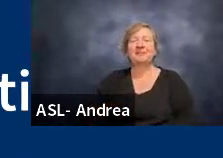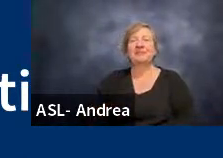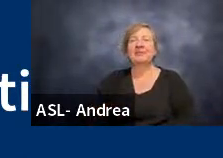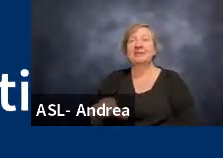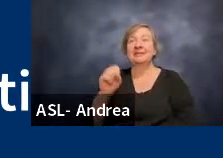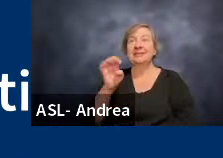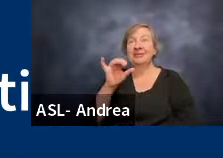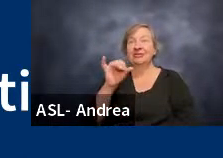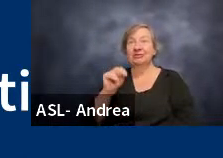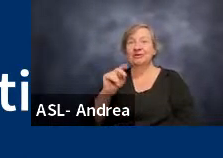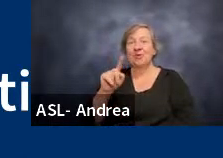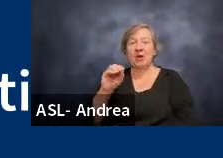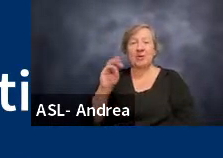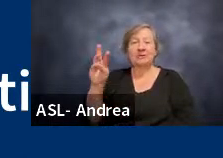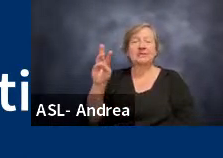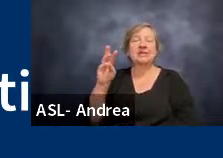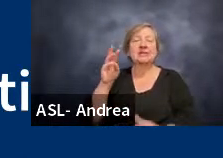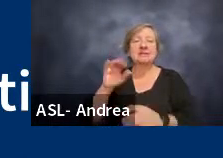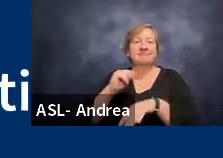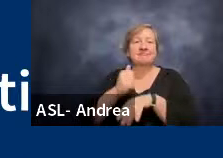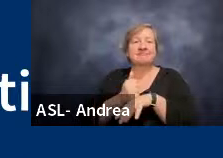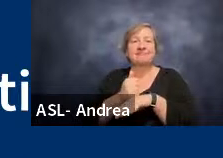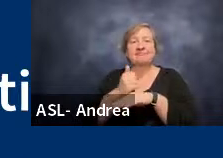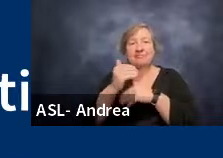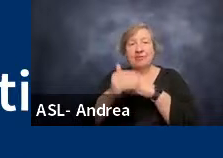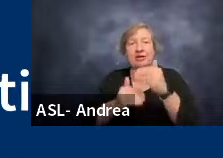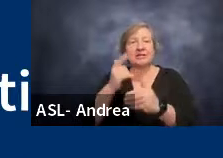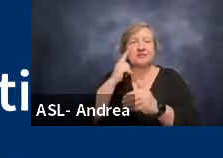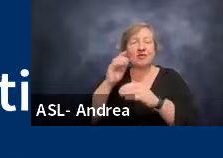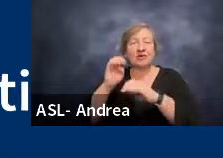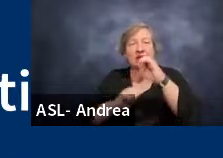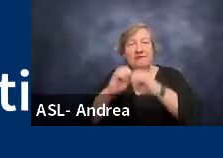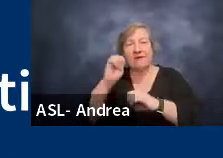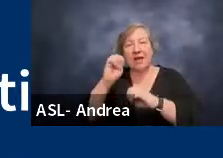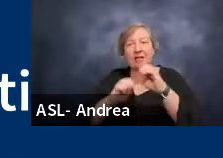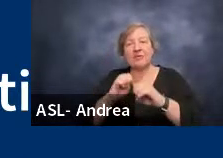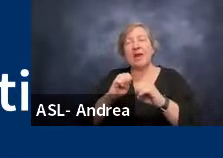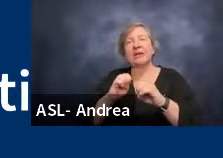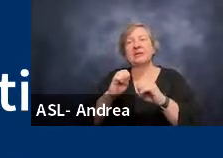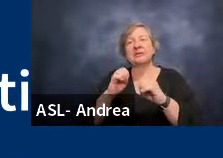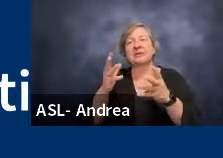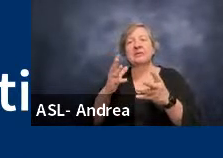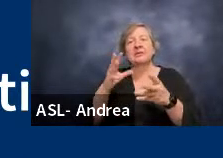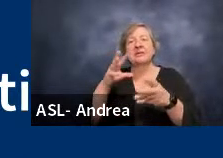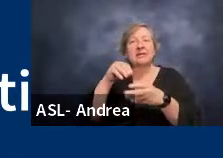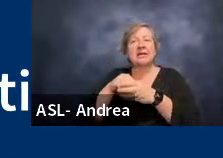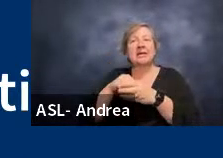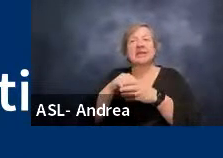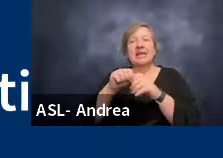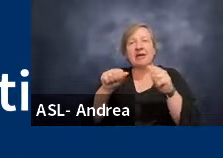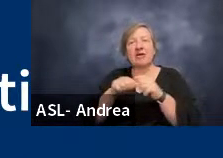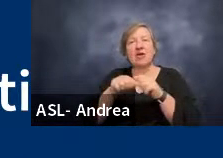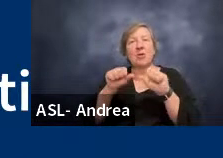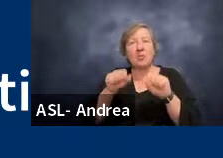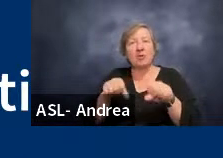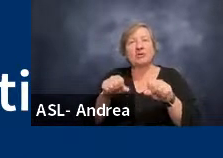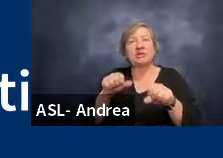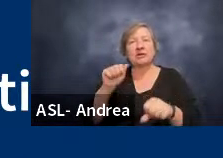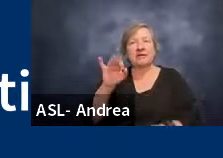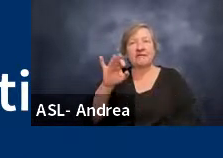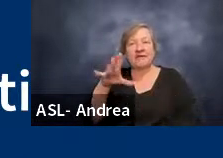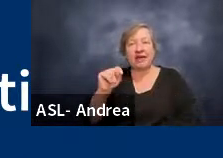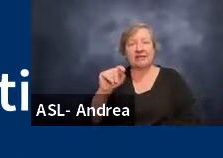Section 106 establishes a process for evaluating effects that are within what is called the Area of Potential Effect, or